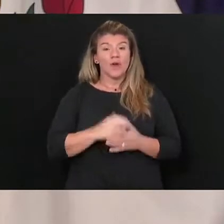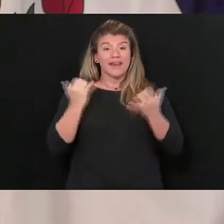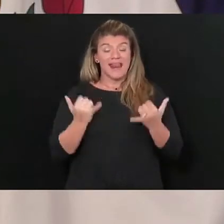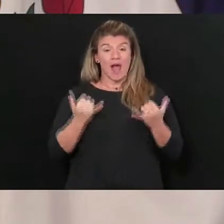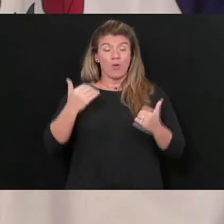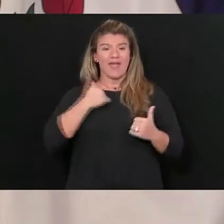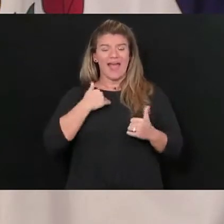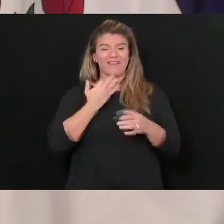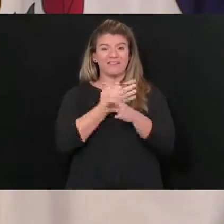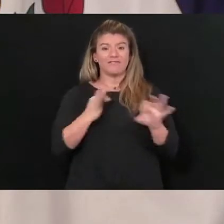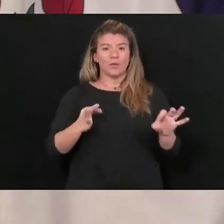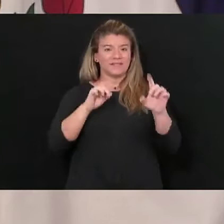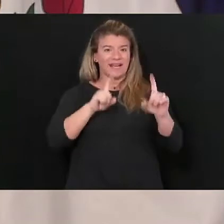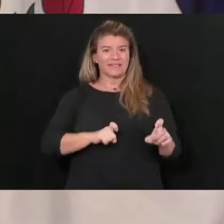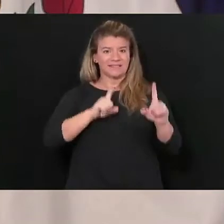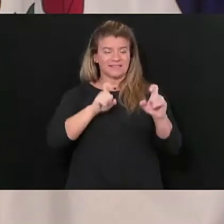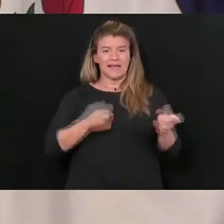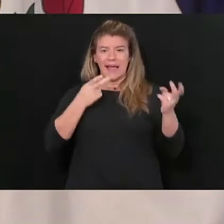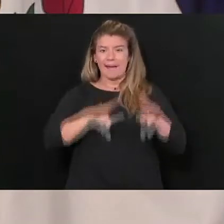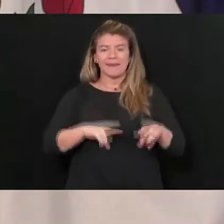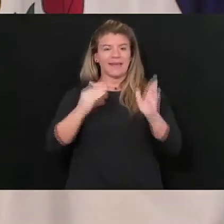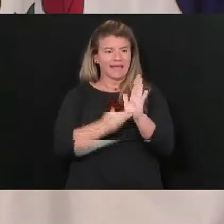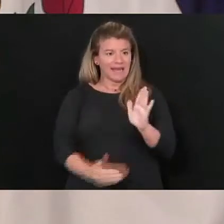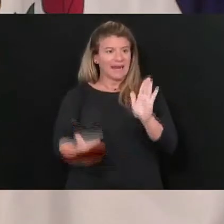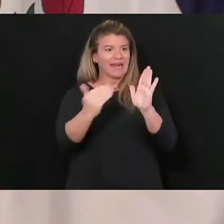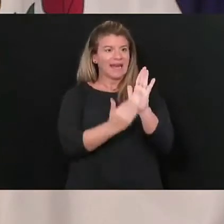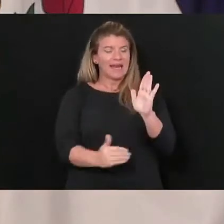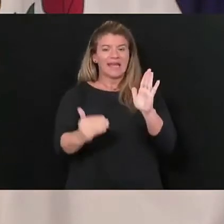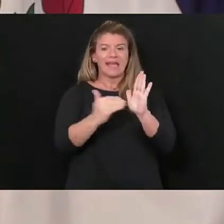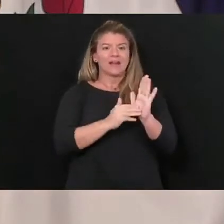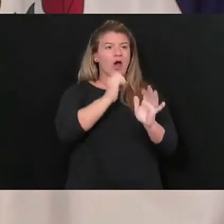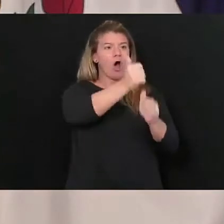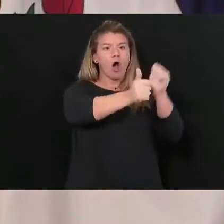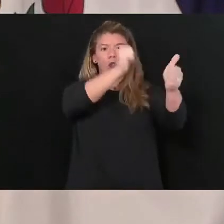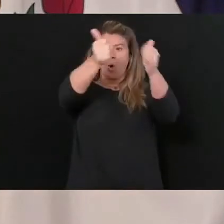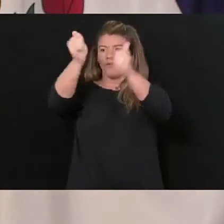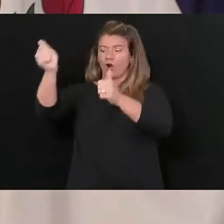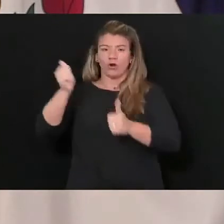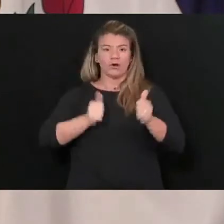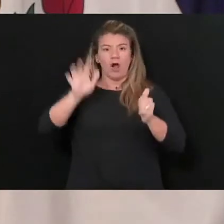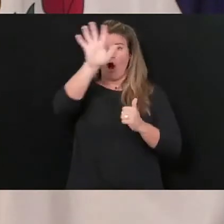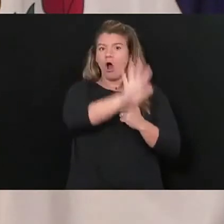on all over the place, and so,